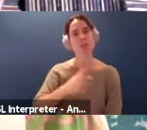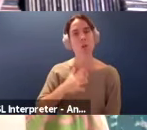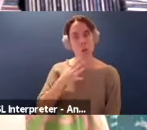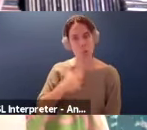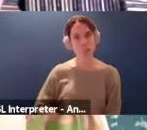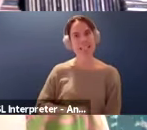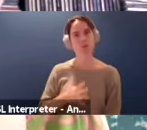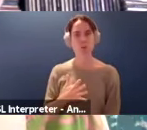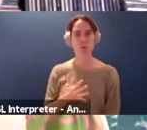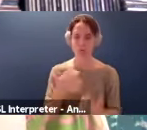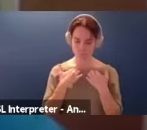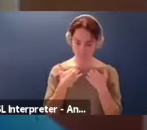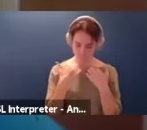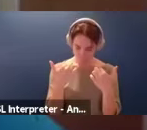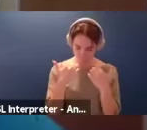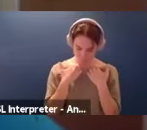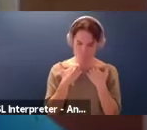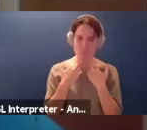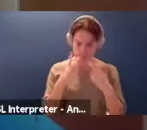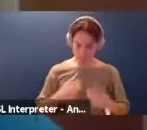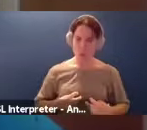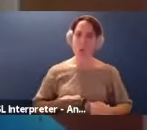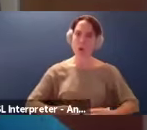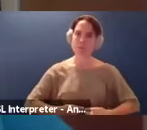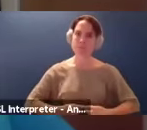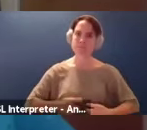thank you upaidi